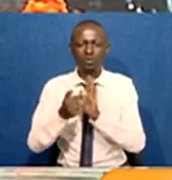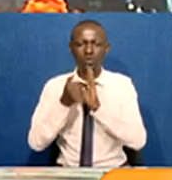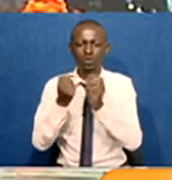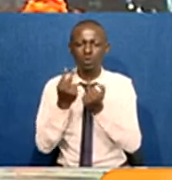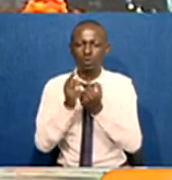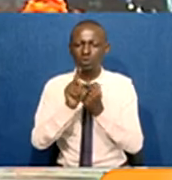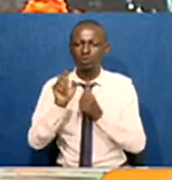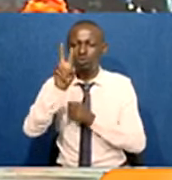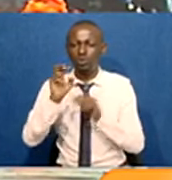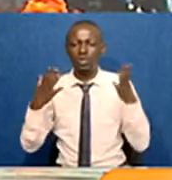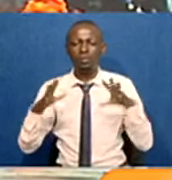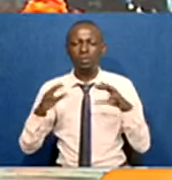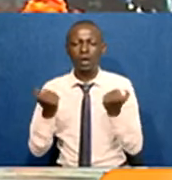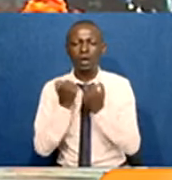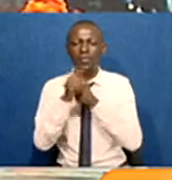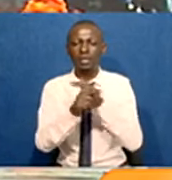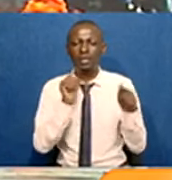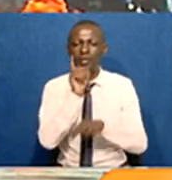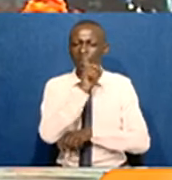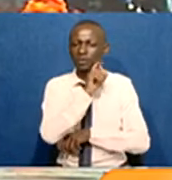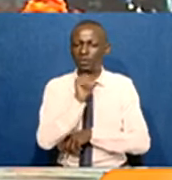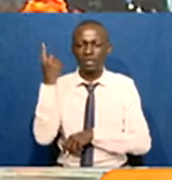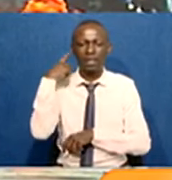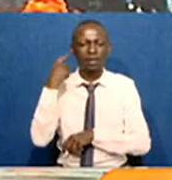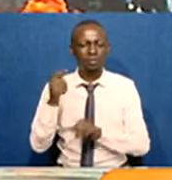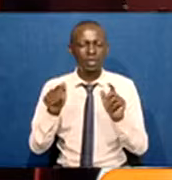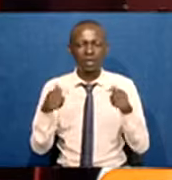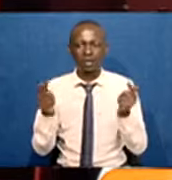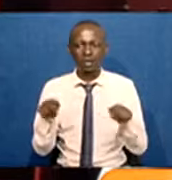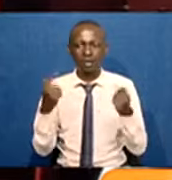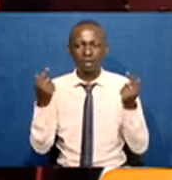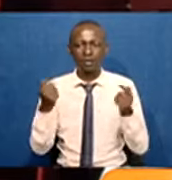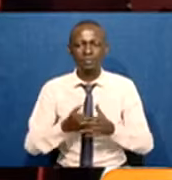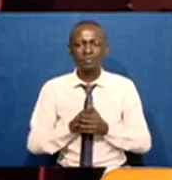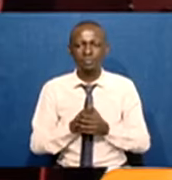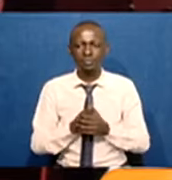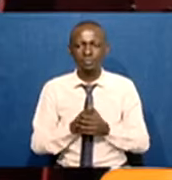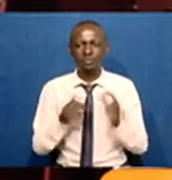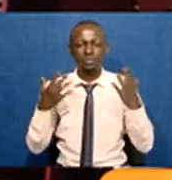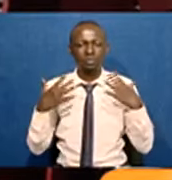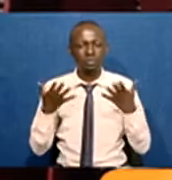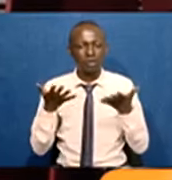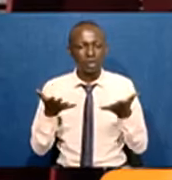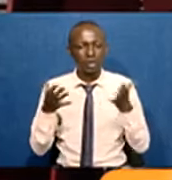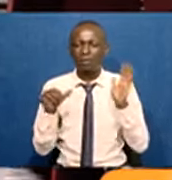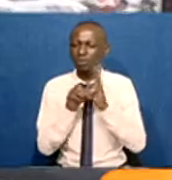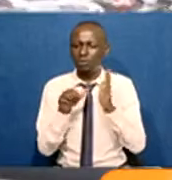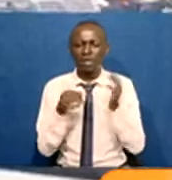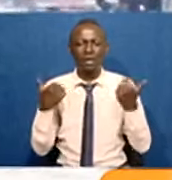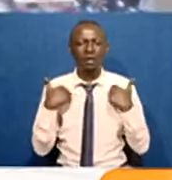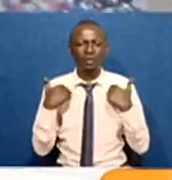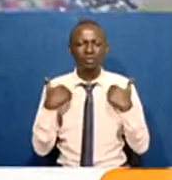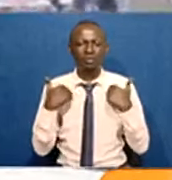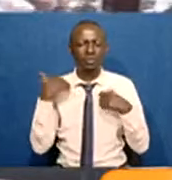to 20 people may have been killed in this latest attack. A humanitarian crisis is fast unfolding in Haiti as